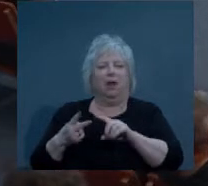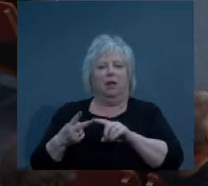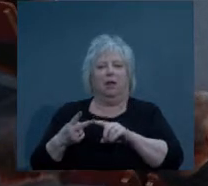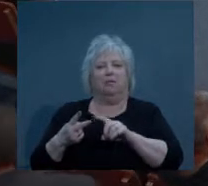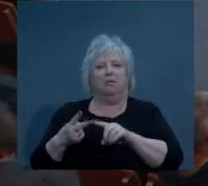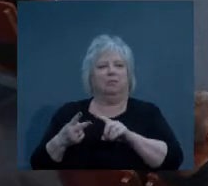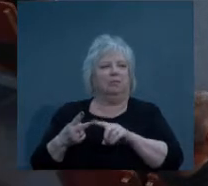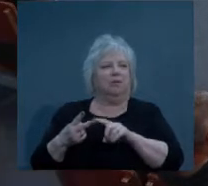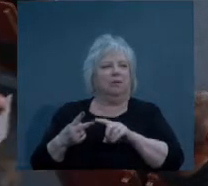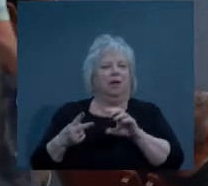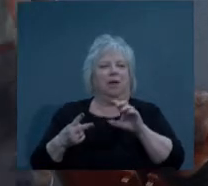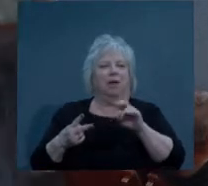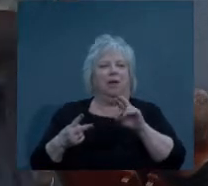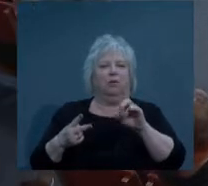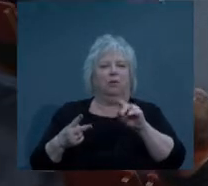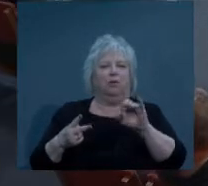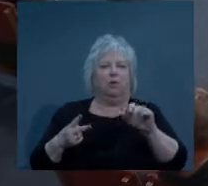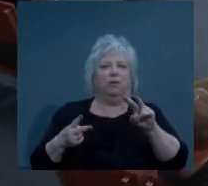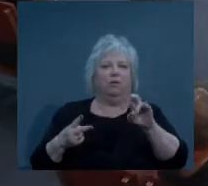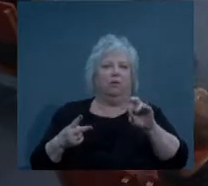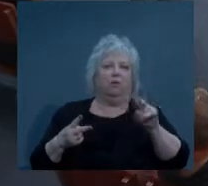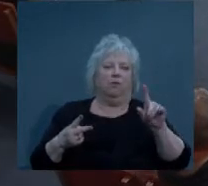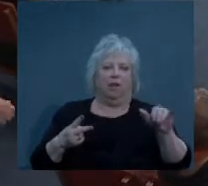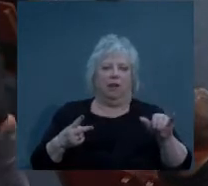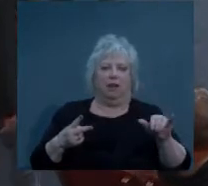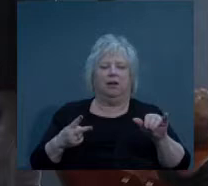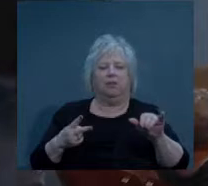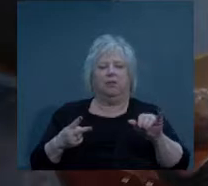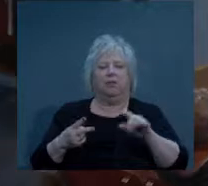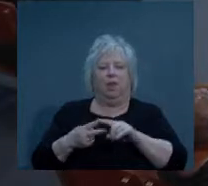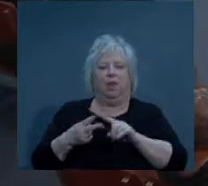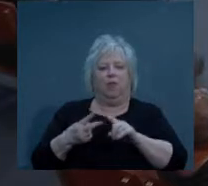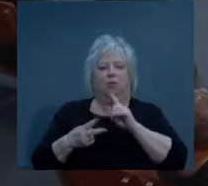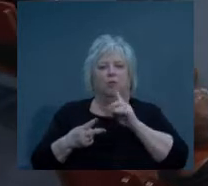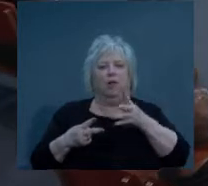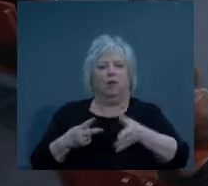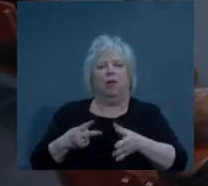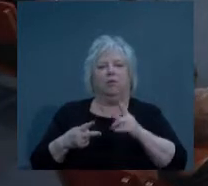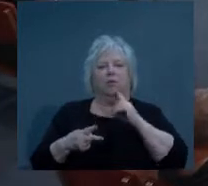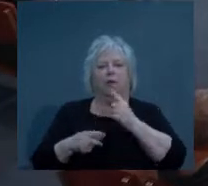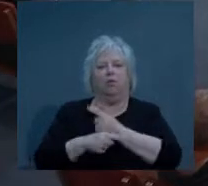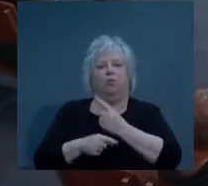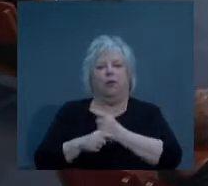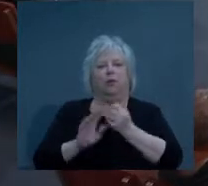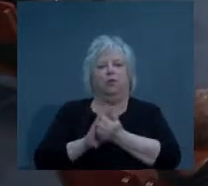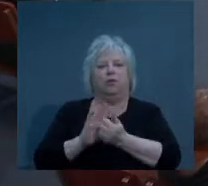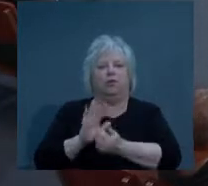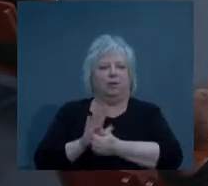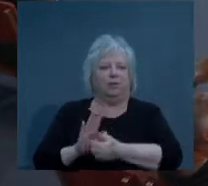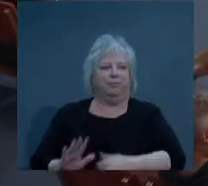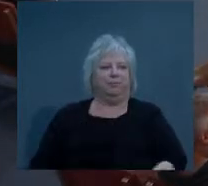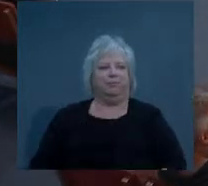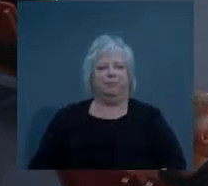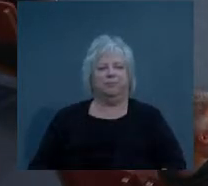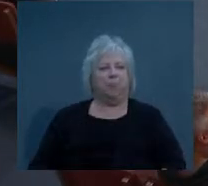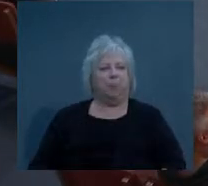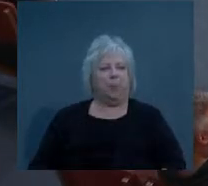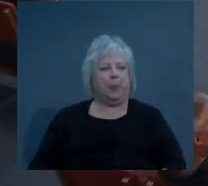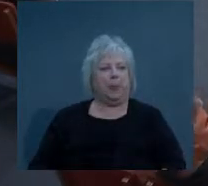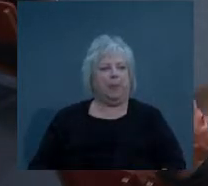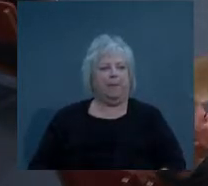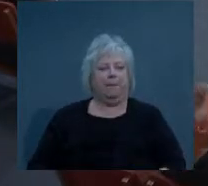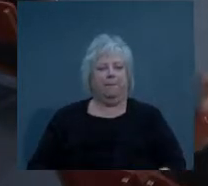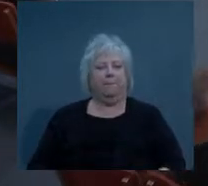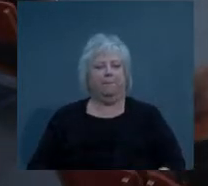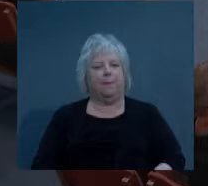on Crystal Valley Lateral. So those are the 2 that will go on regular agenda. With